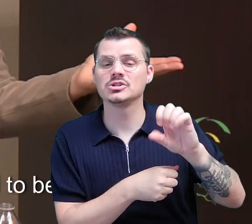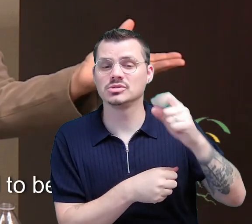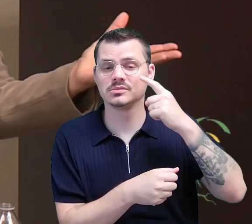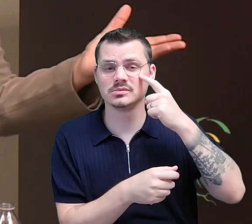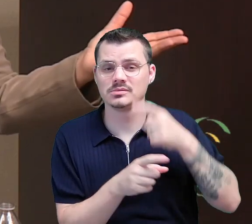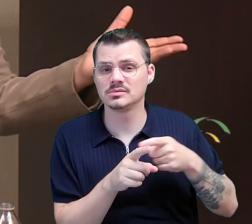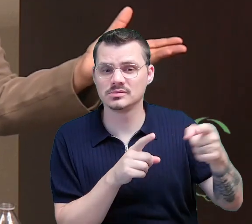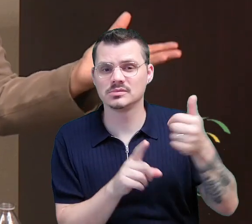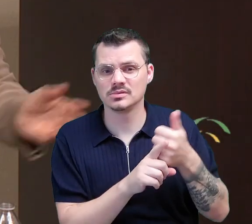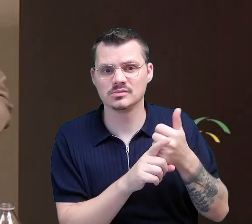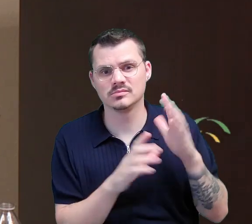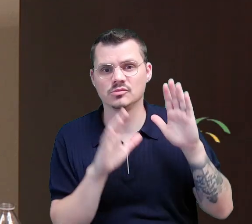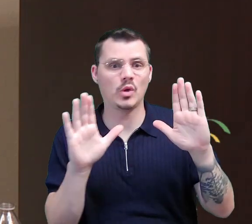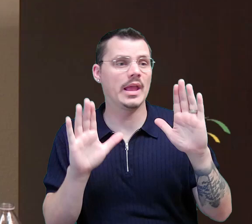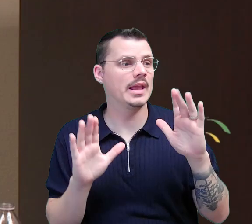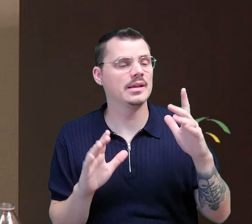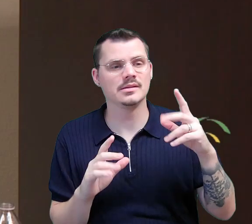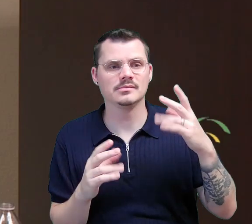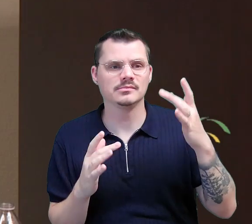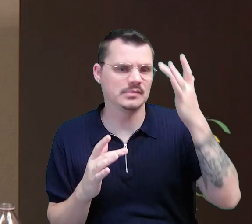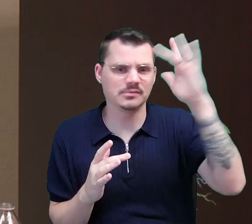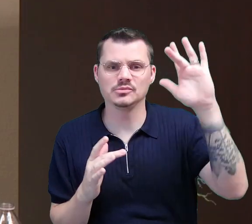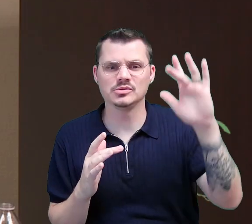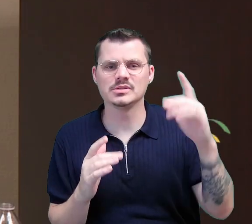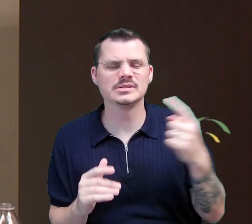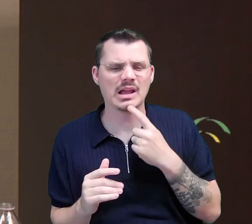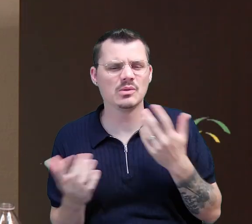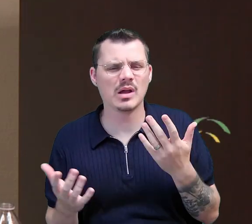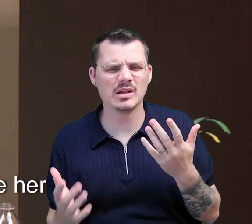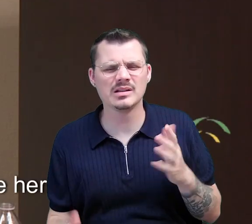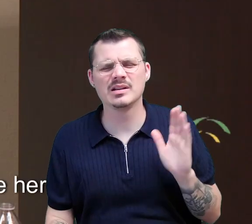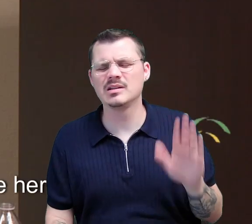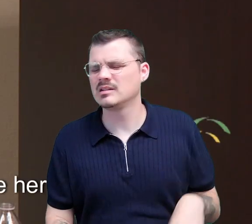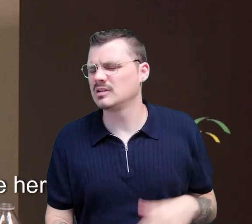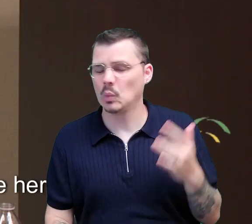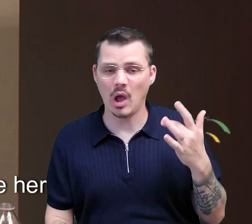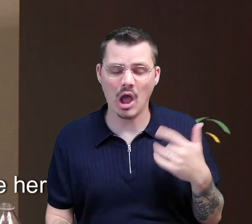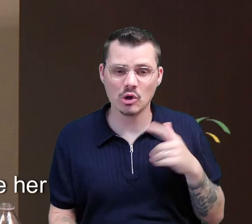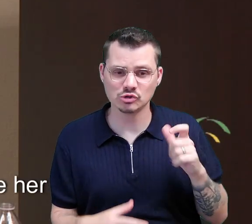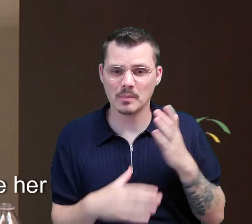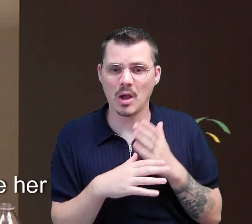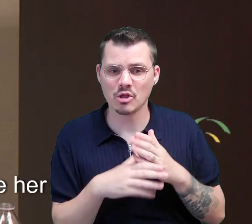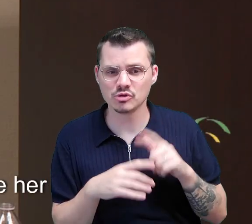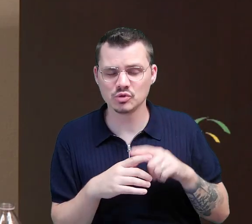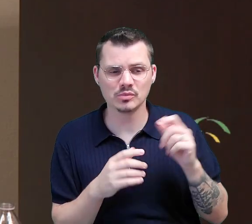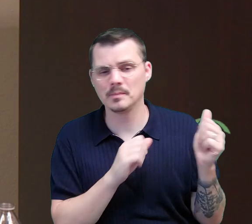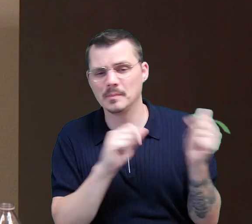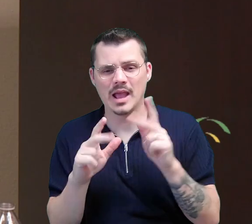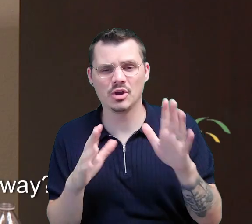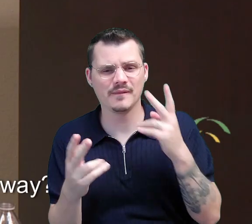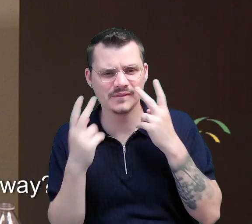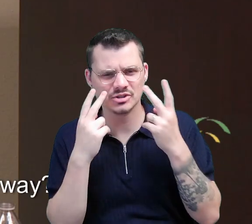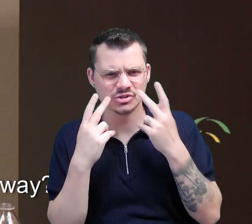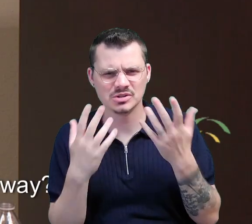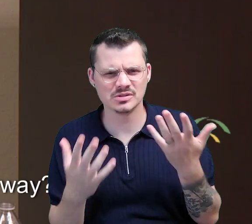supposed to be the great expert said, well, why should we bother trying to restore her vision? I